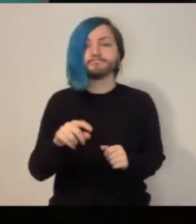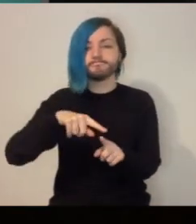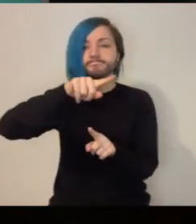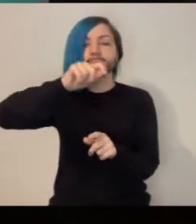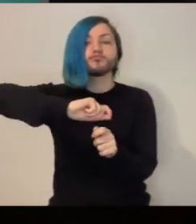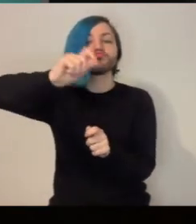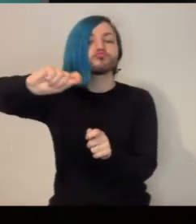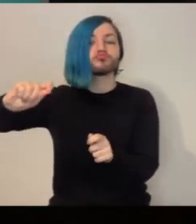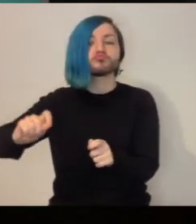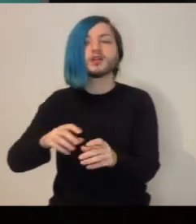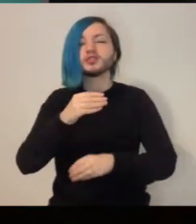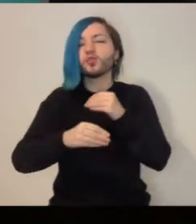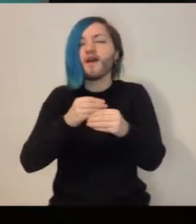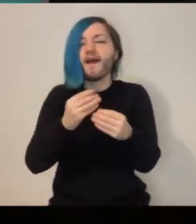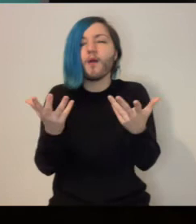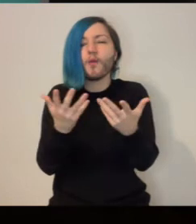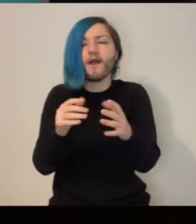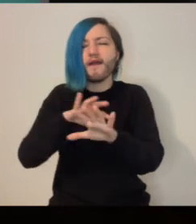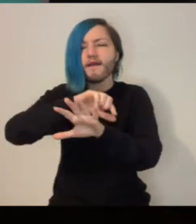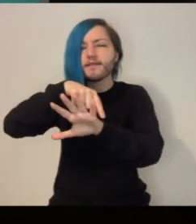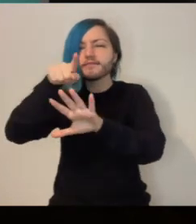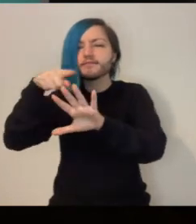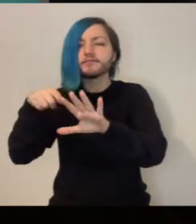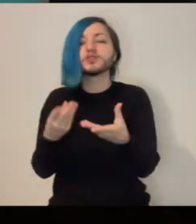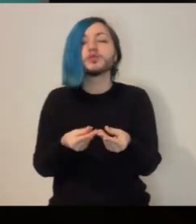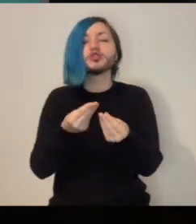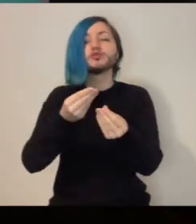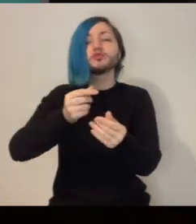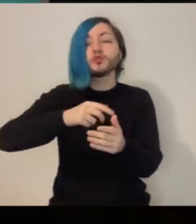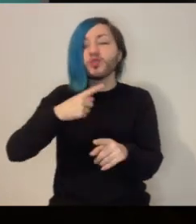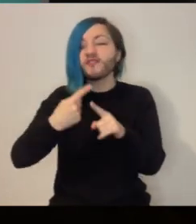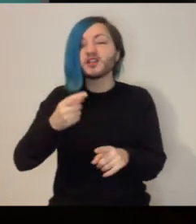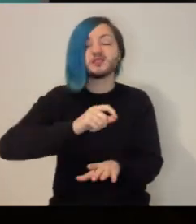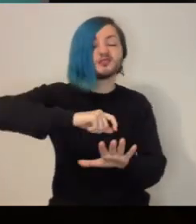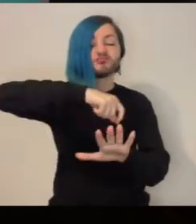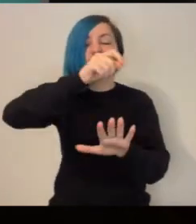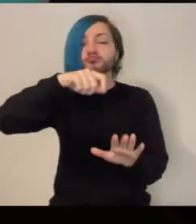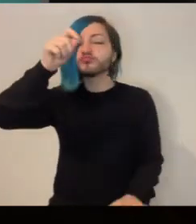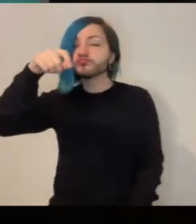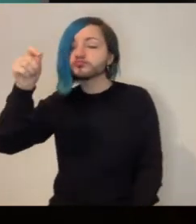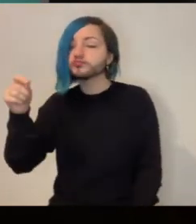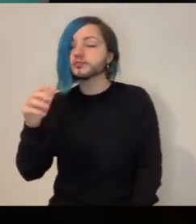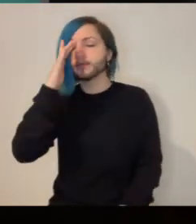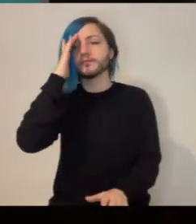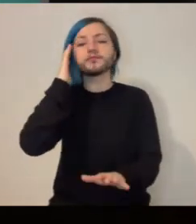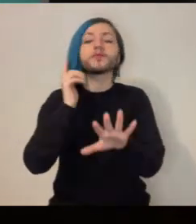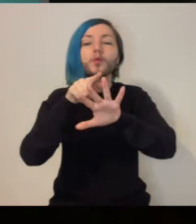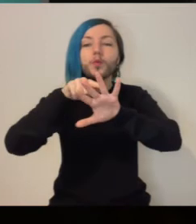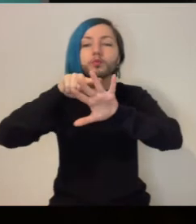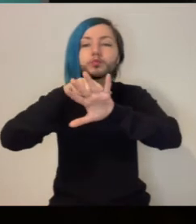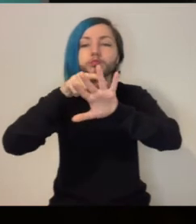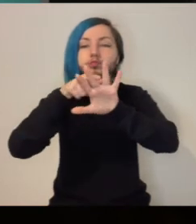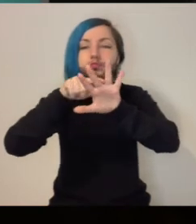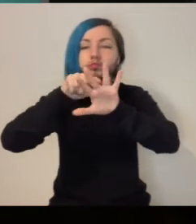paper. So you're just figuring out your composition. Nice, smooth, reasonably fast line. There's always a nice bit of webbing there